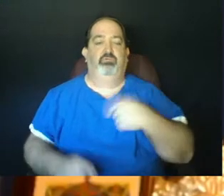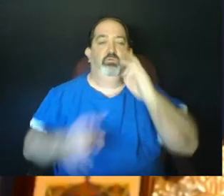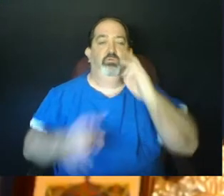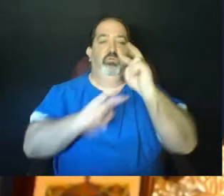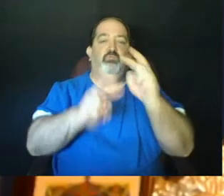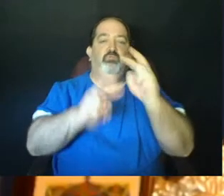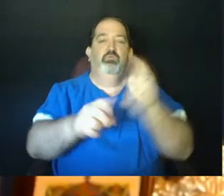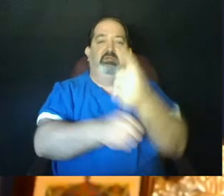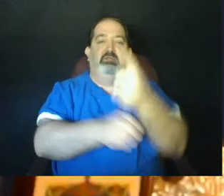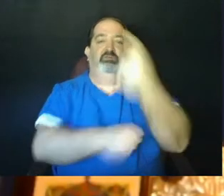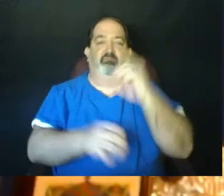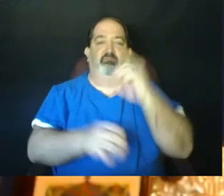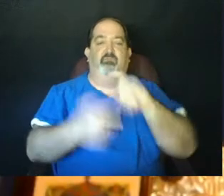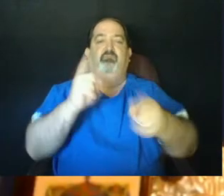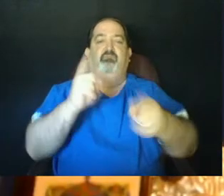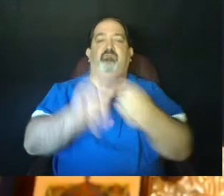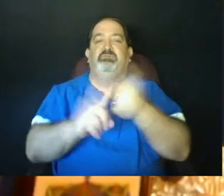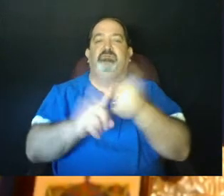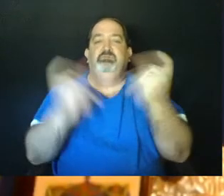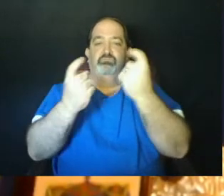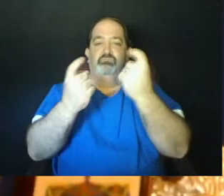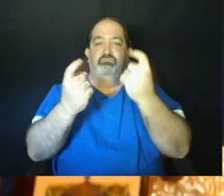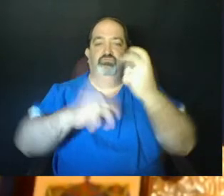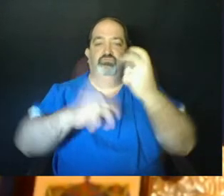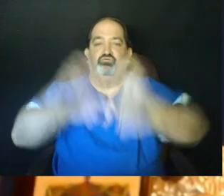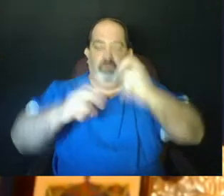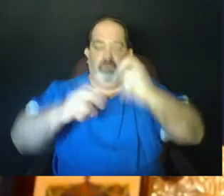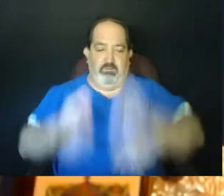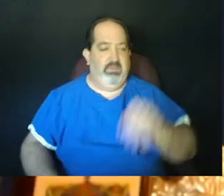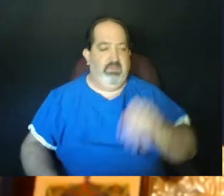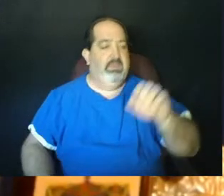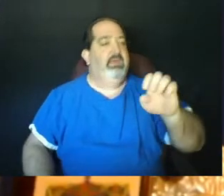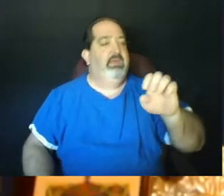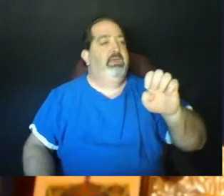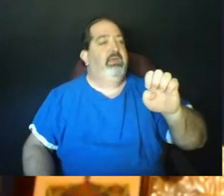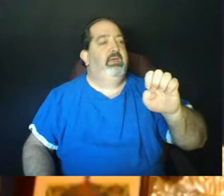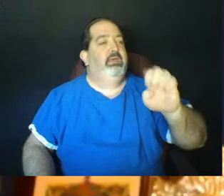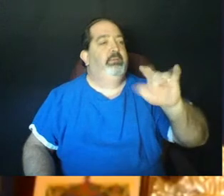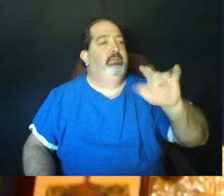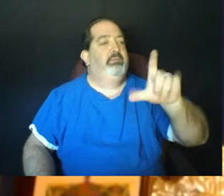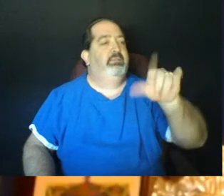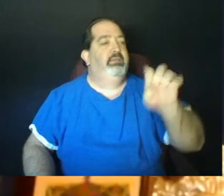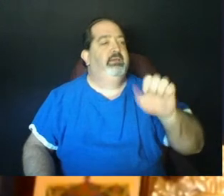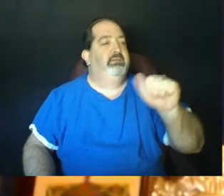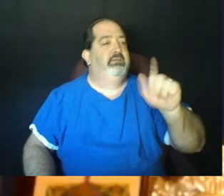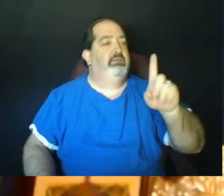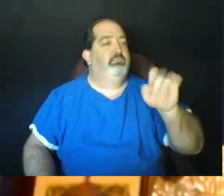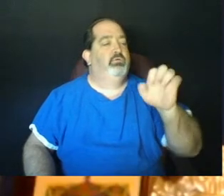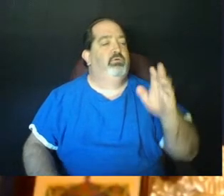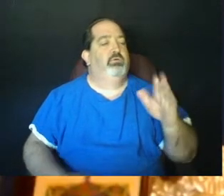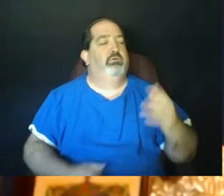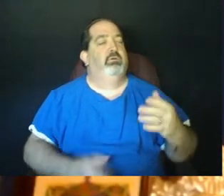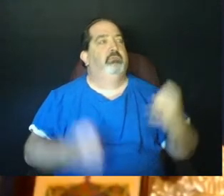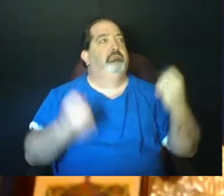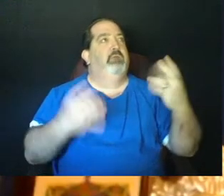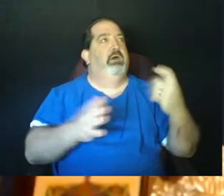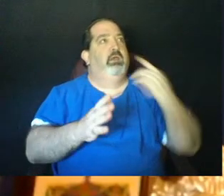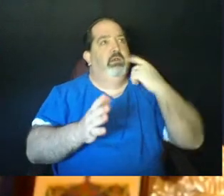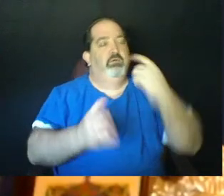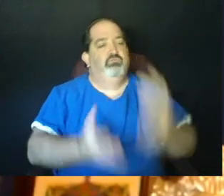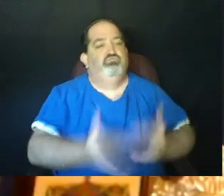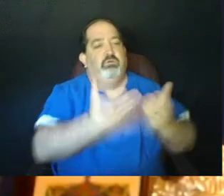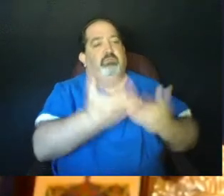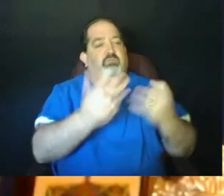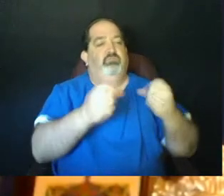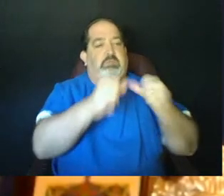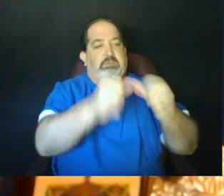next year for friendship. Emmeline Adamore comes highly recommended for the Forador for continued